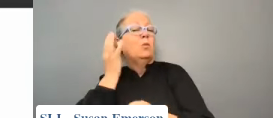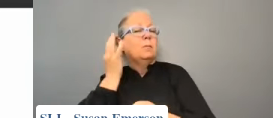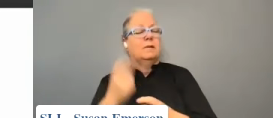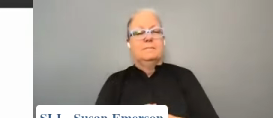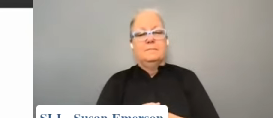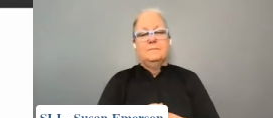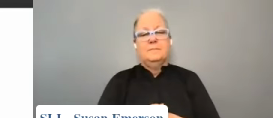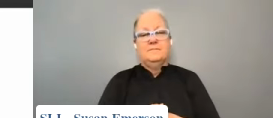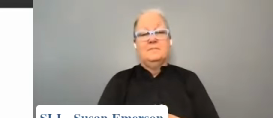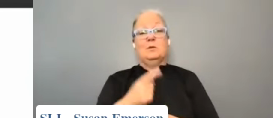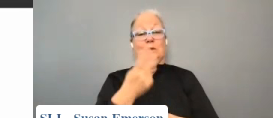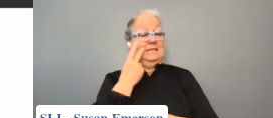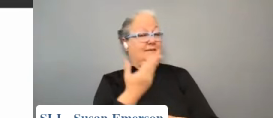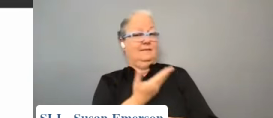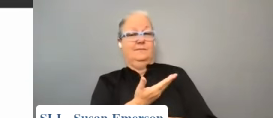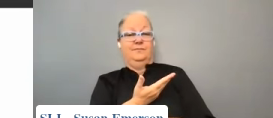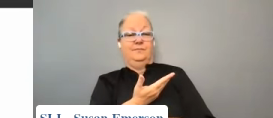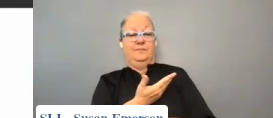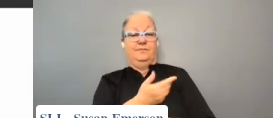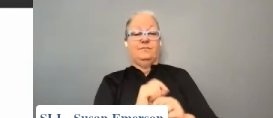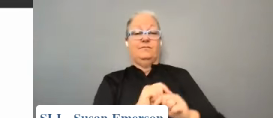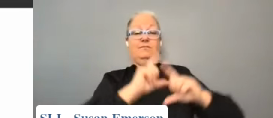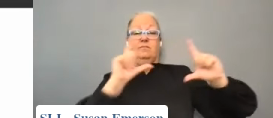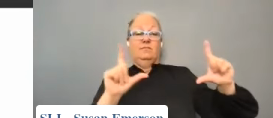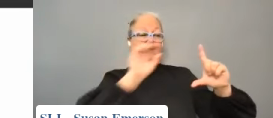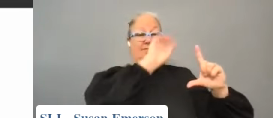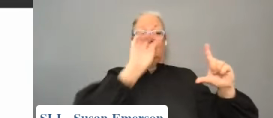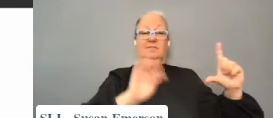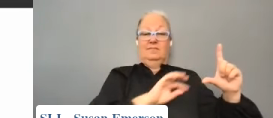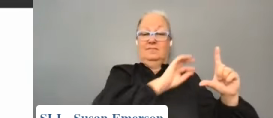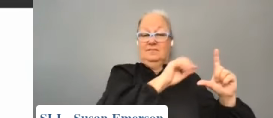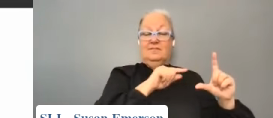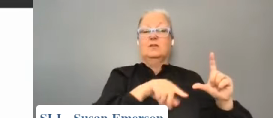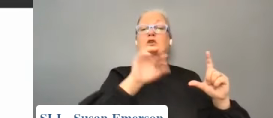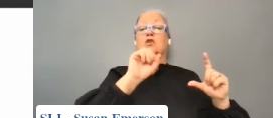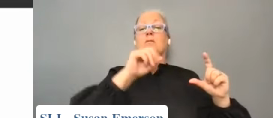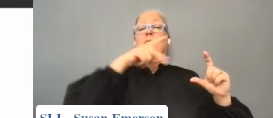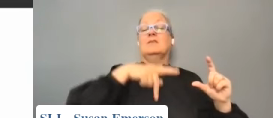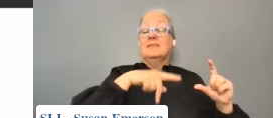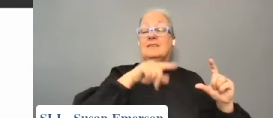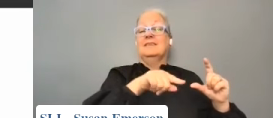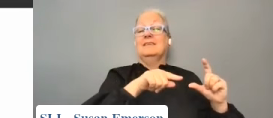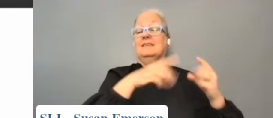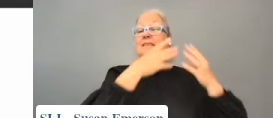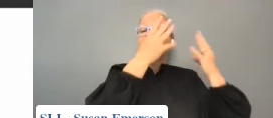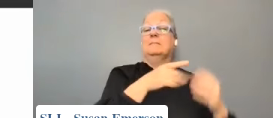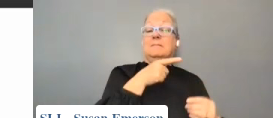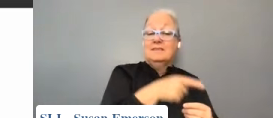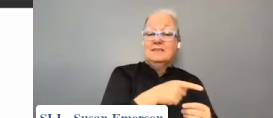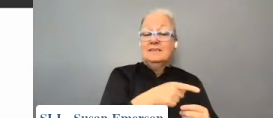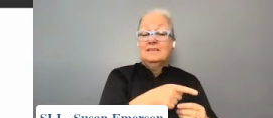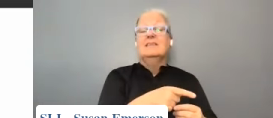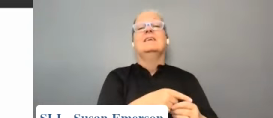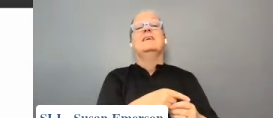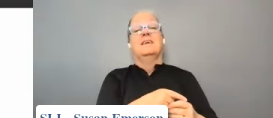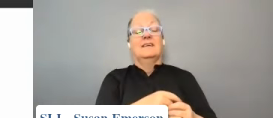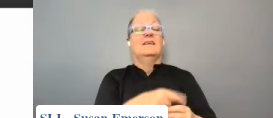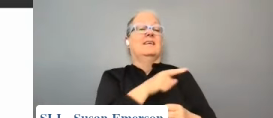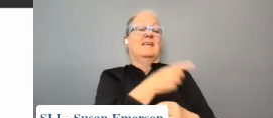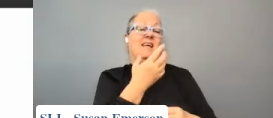of a diagram showing that actually social protection systems are composed of both non-contributory